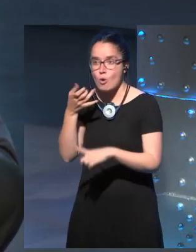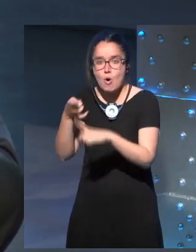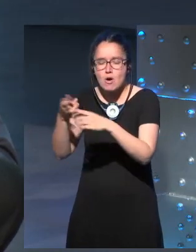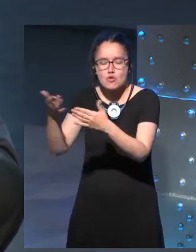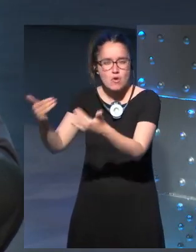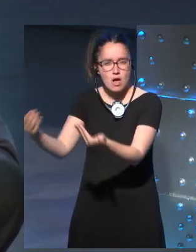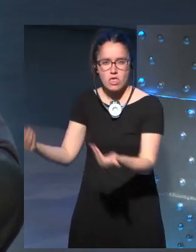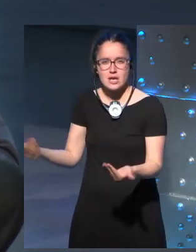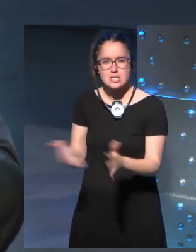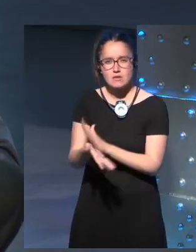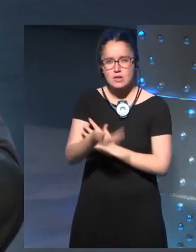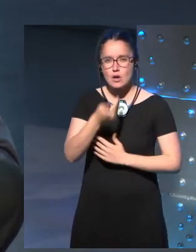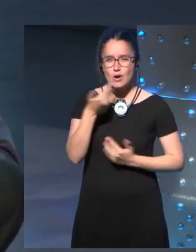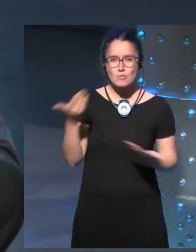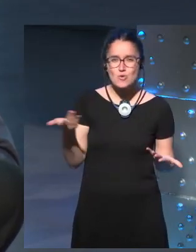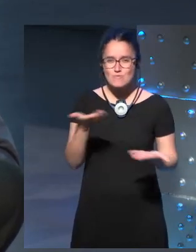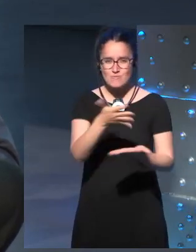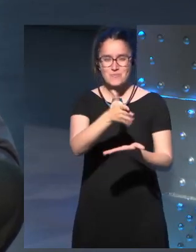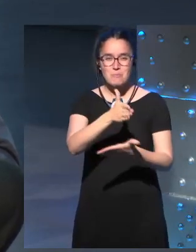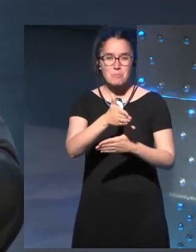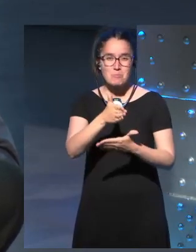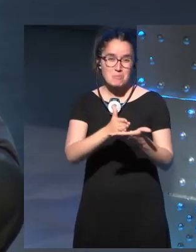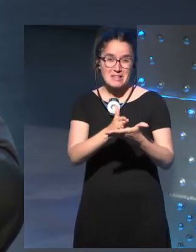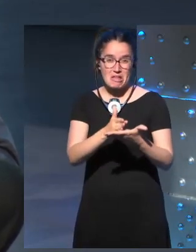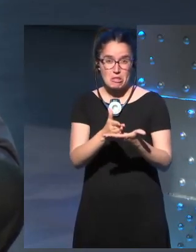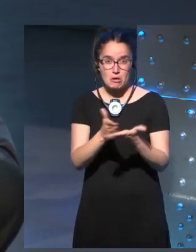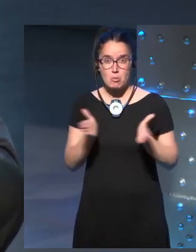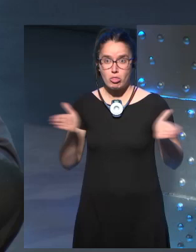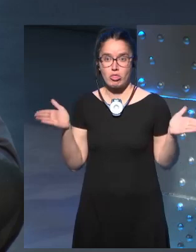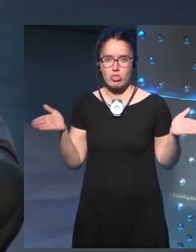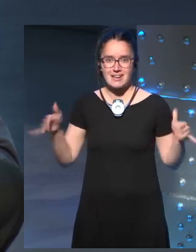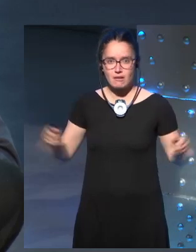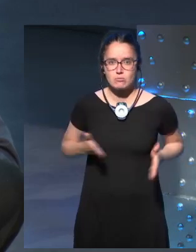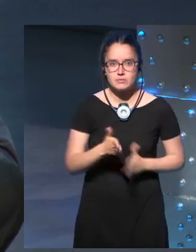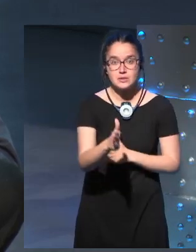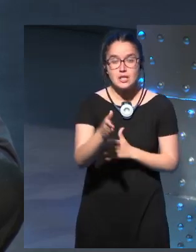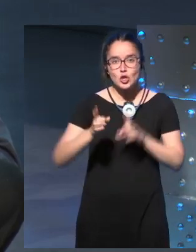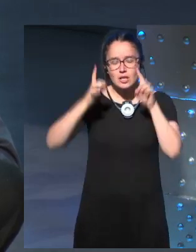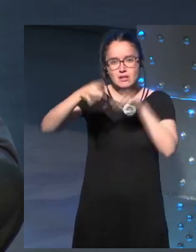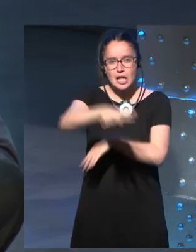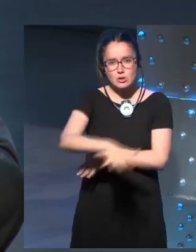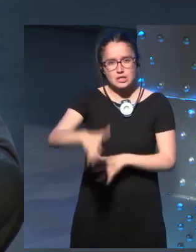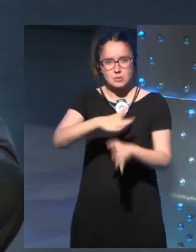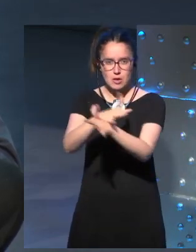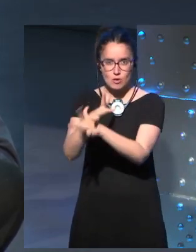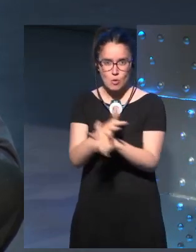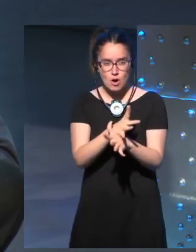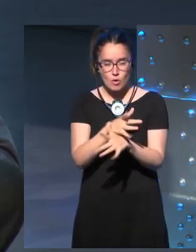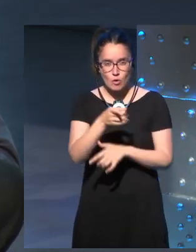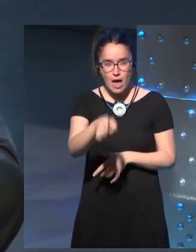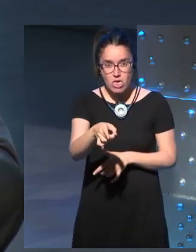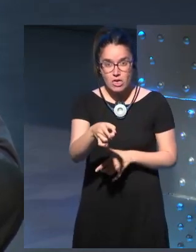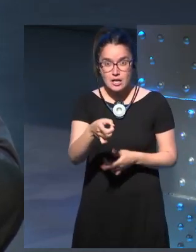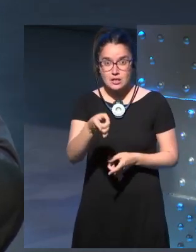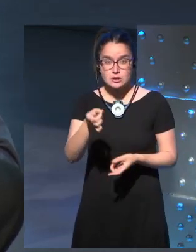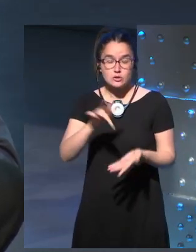middle. And what I'm trying to do is to get into that space of play that we